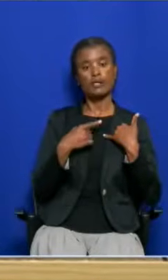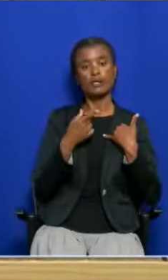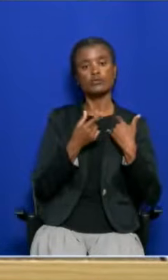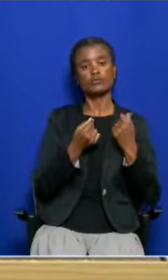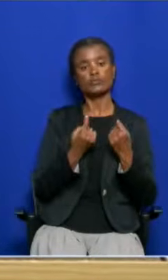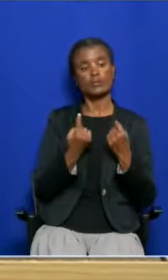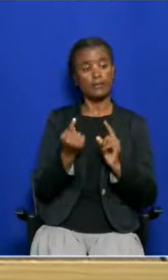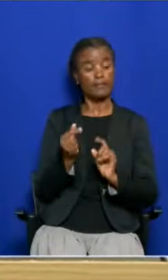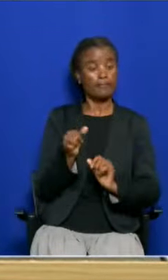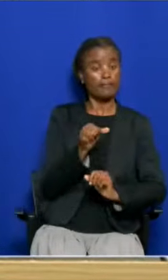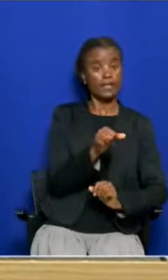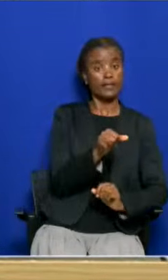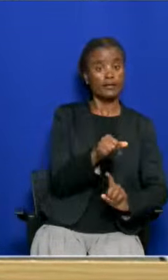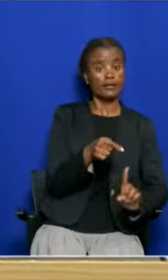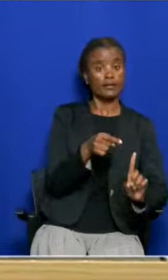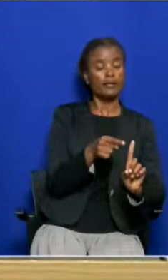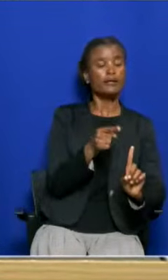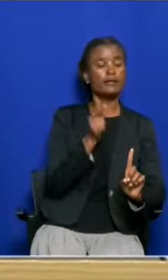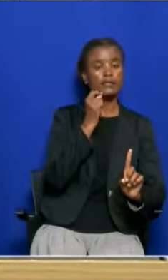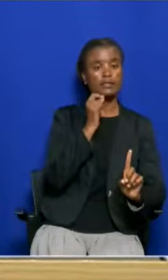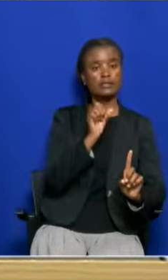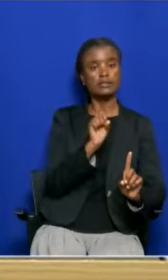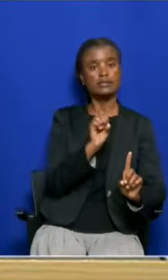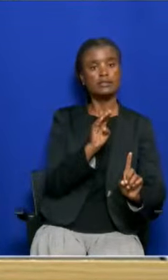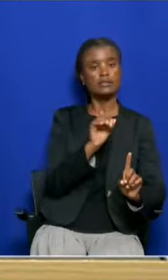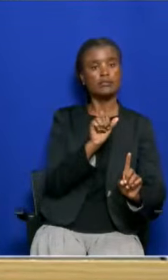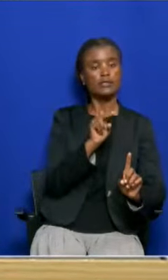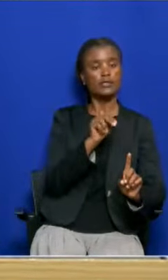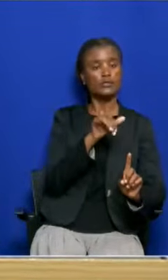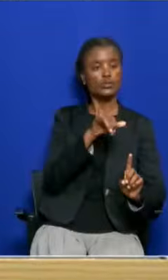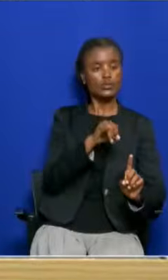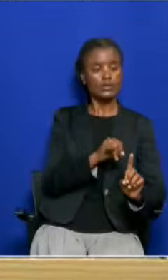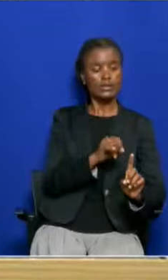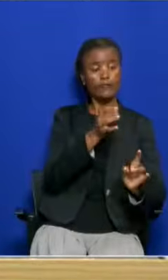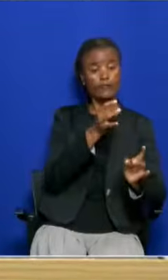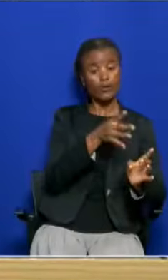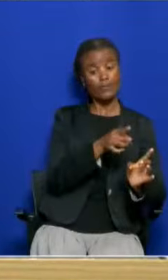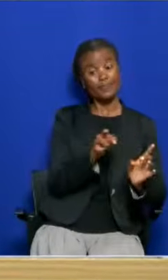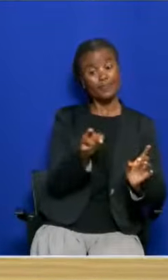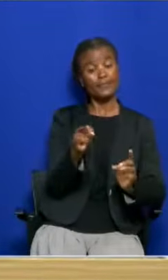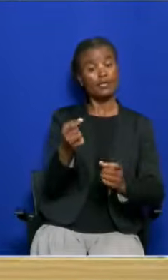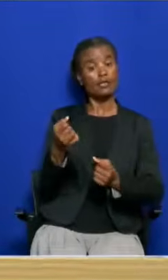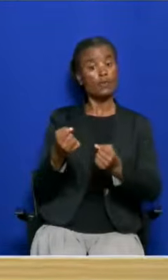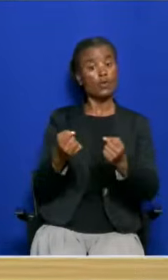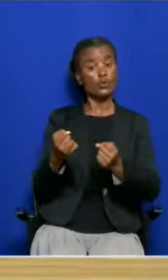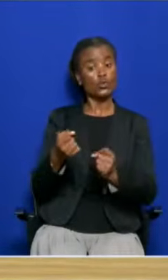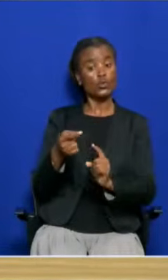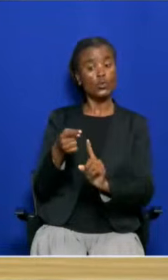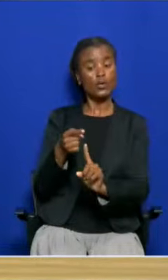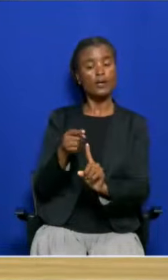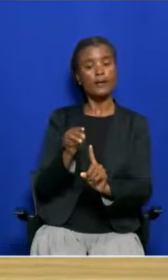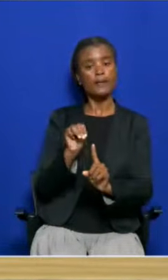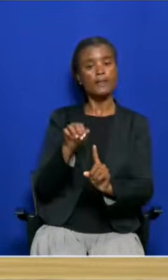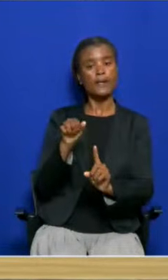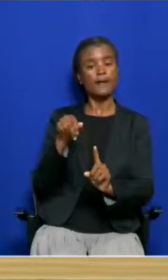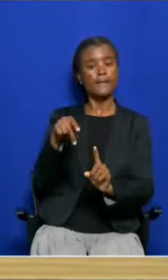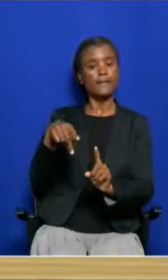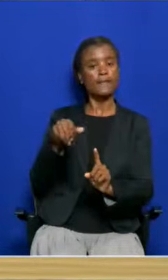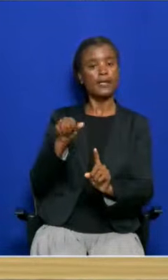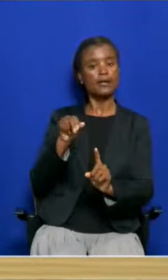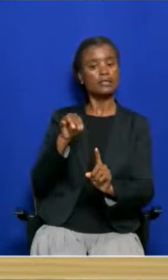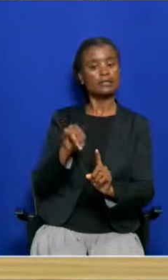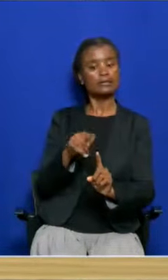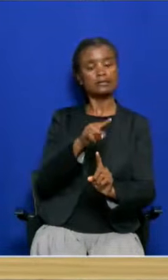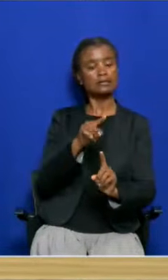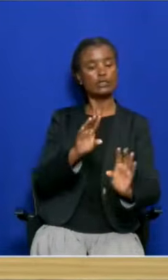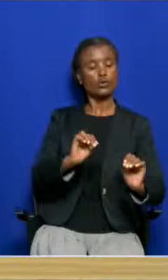him, hey, Imoto Zagamampane has been stopped. Can you intervene? He said, I've got nothing to do with